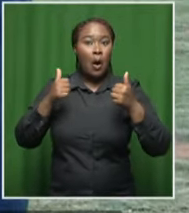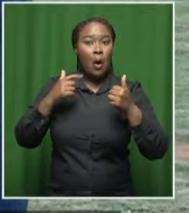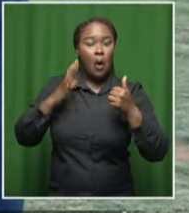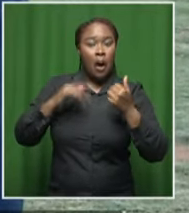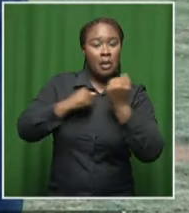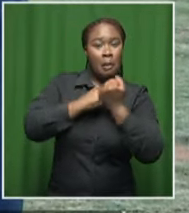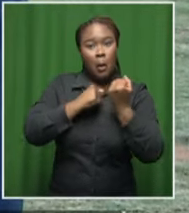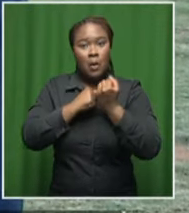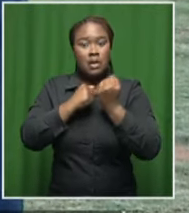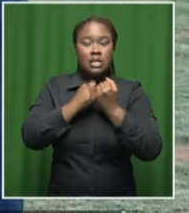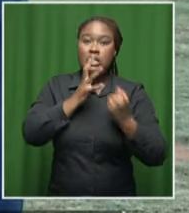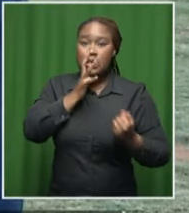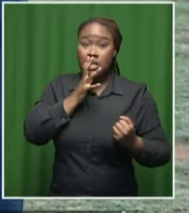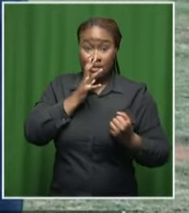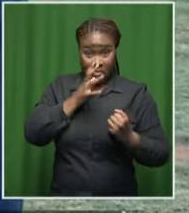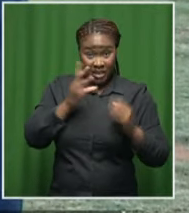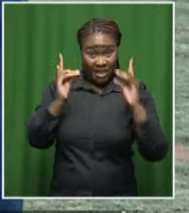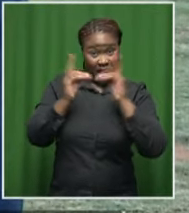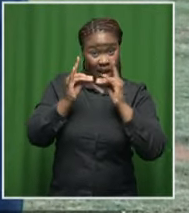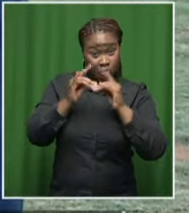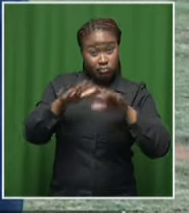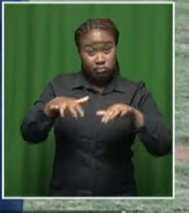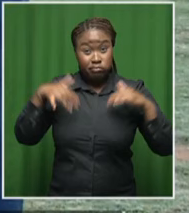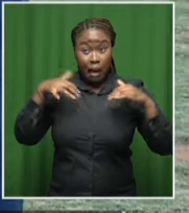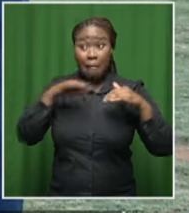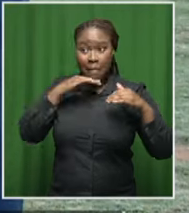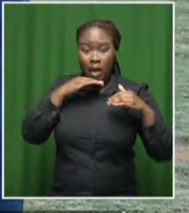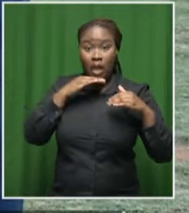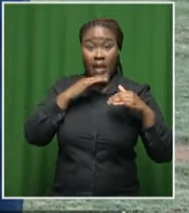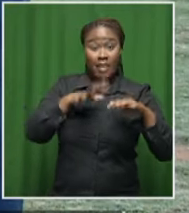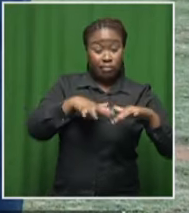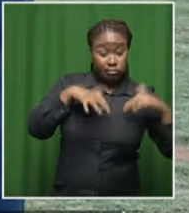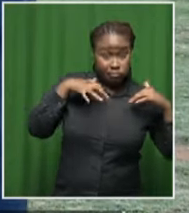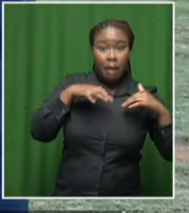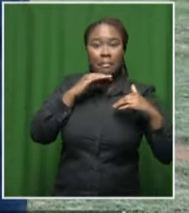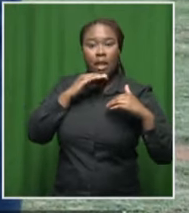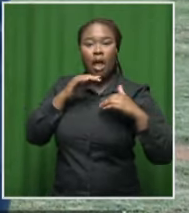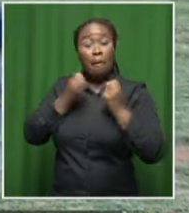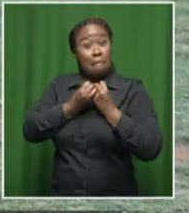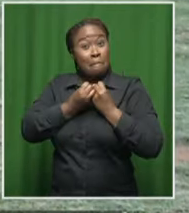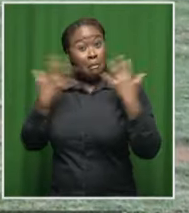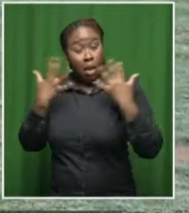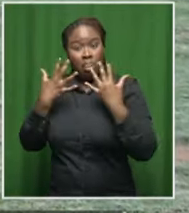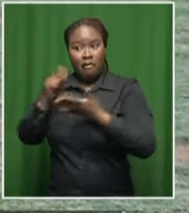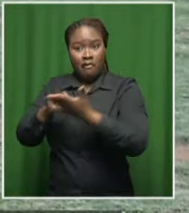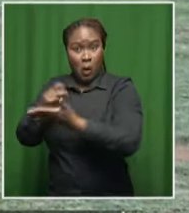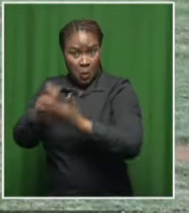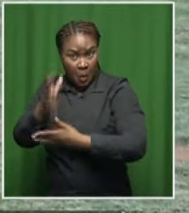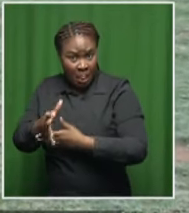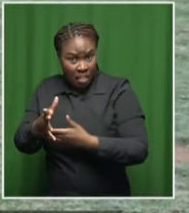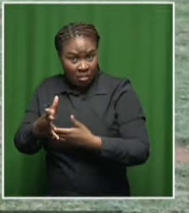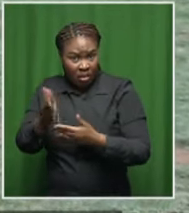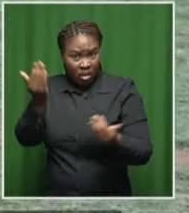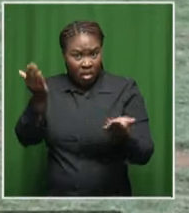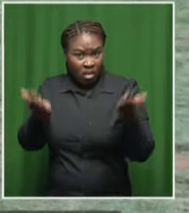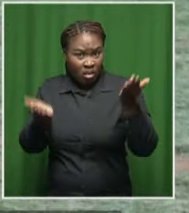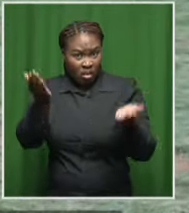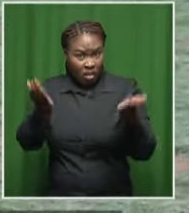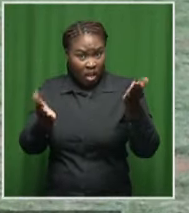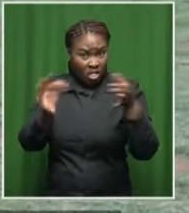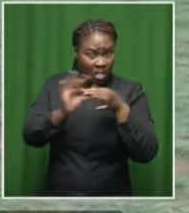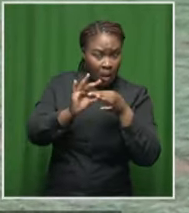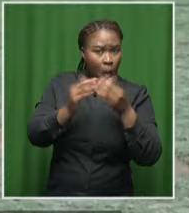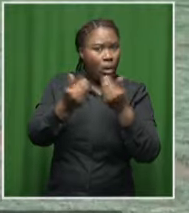people think that stadium politics will actually translate to votes, but that's not the case. Filling the stadium has nothing to